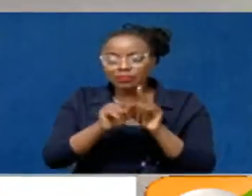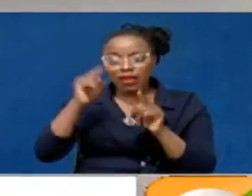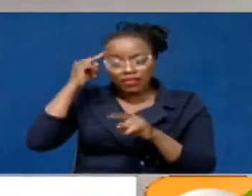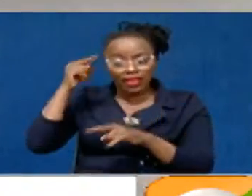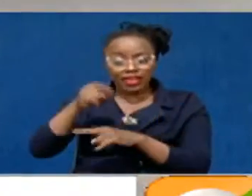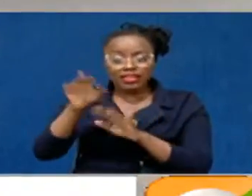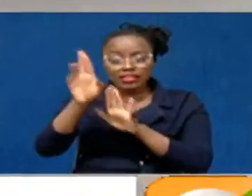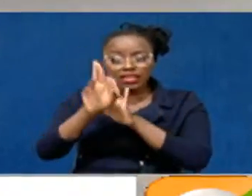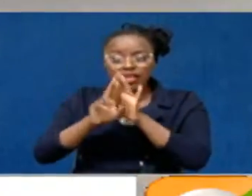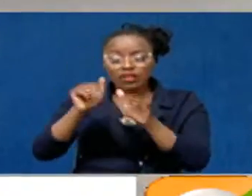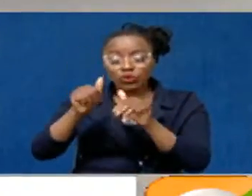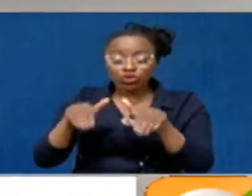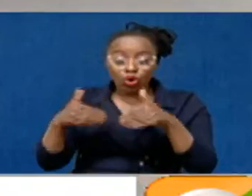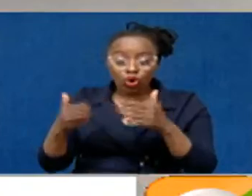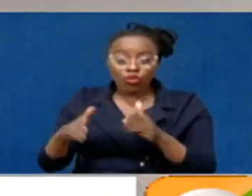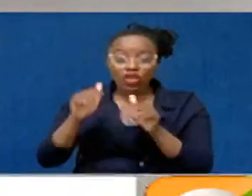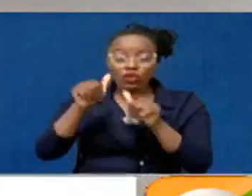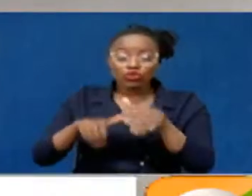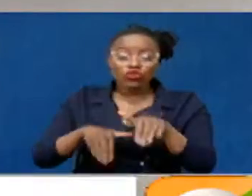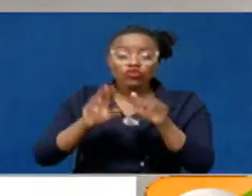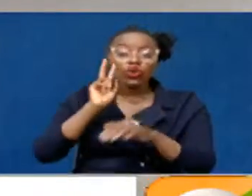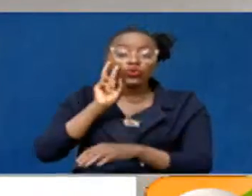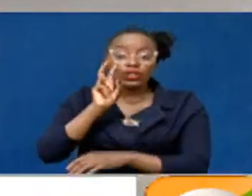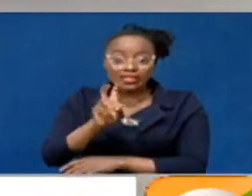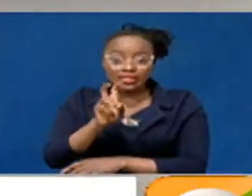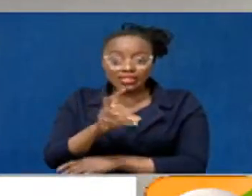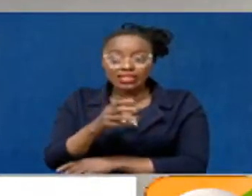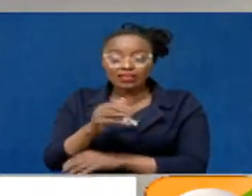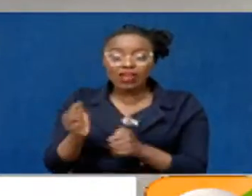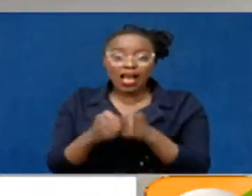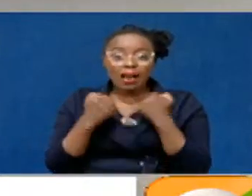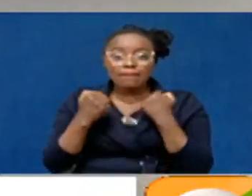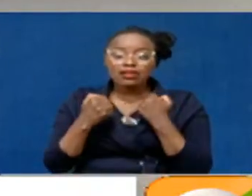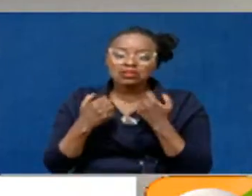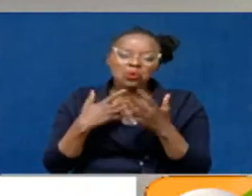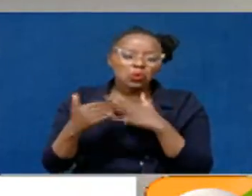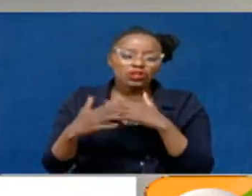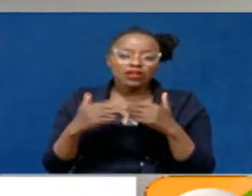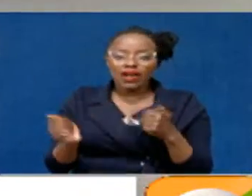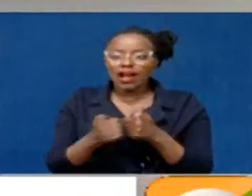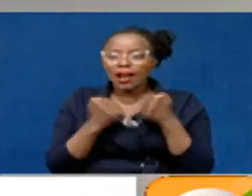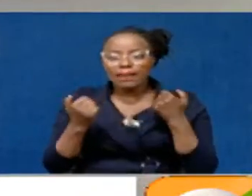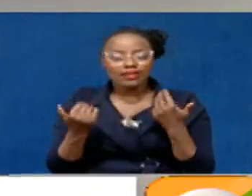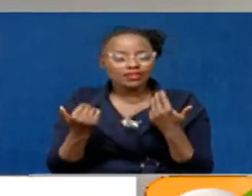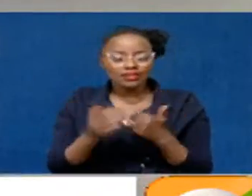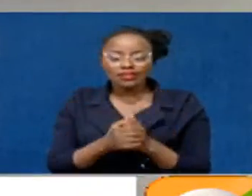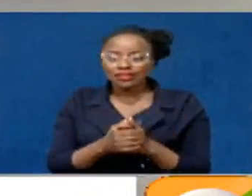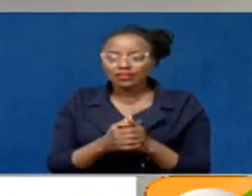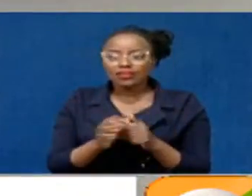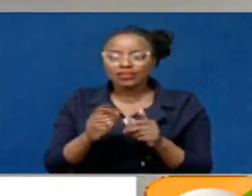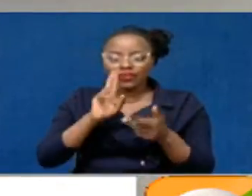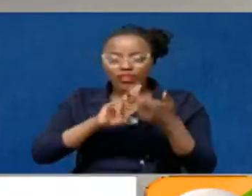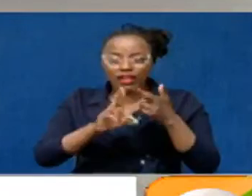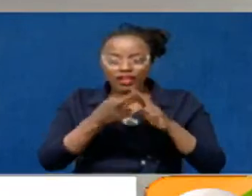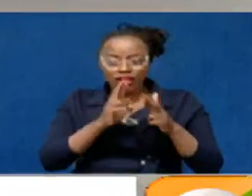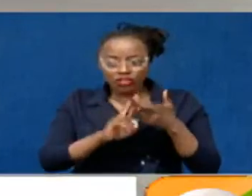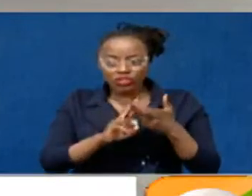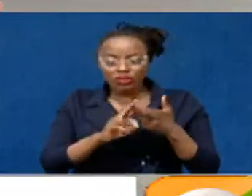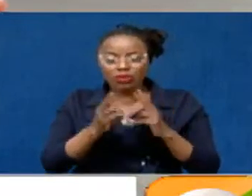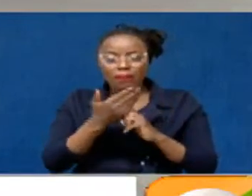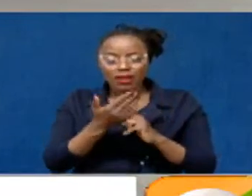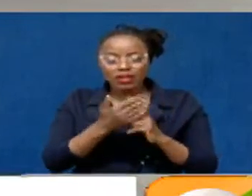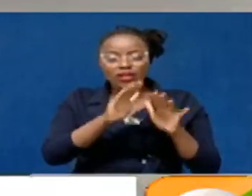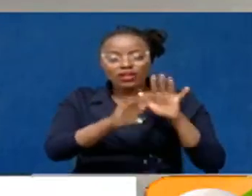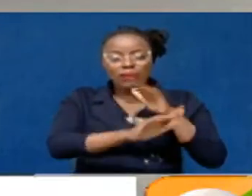that is the route that we will see being taken. But be it as it may, the relationship between